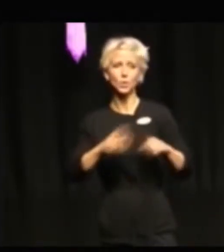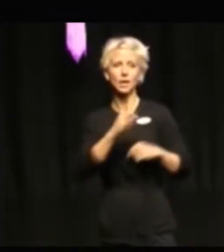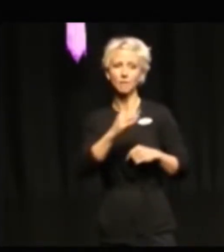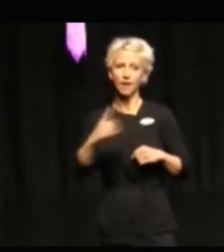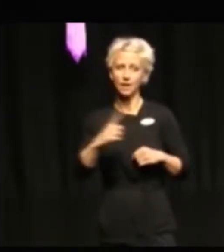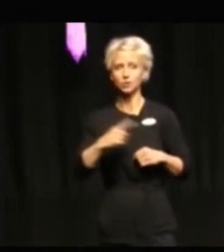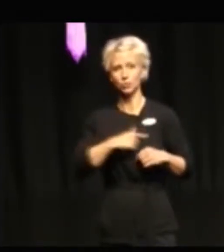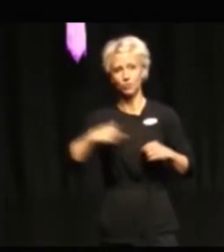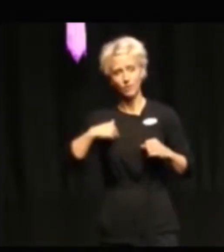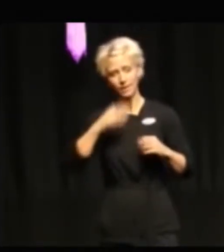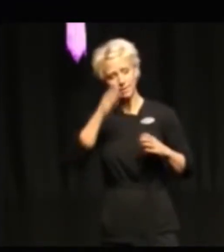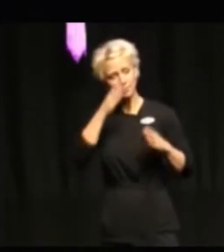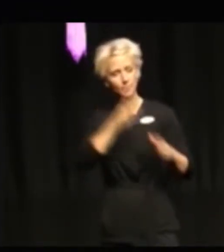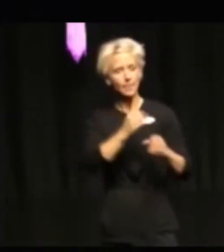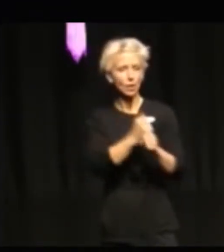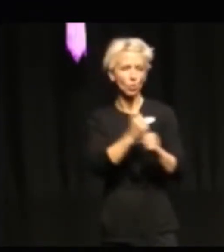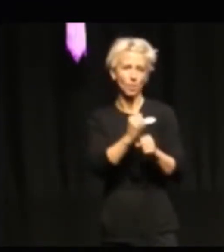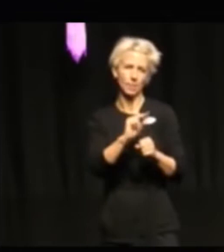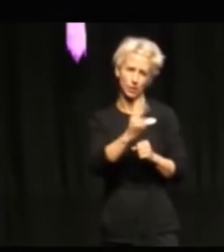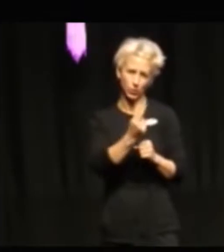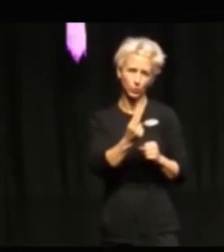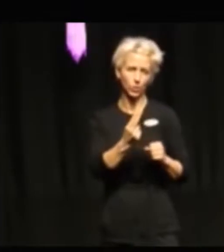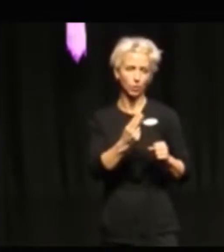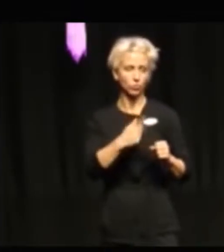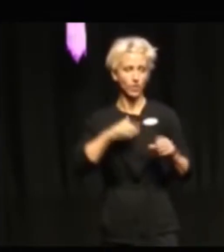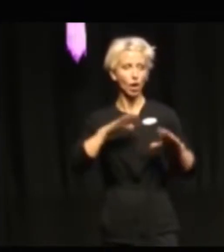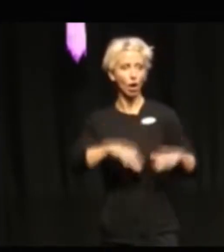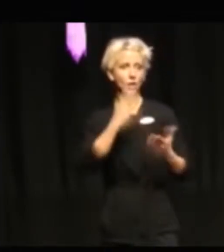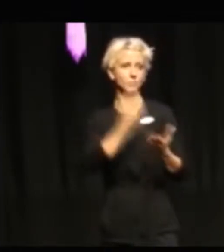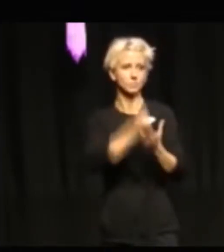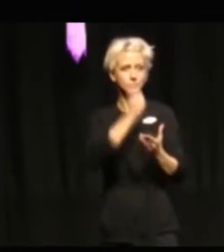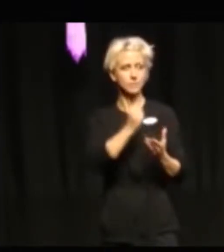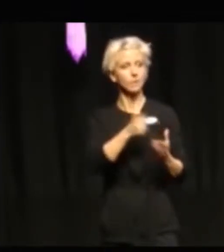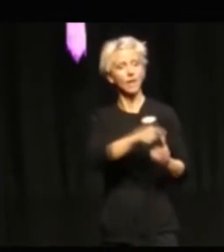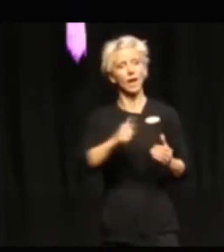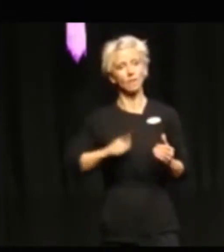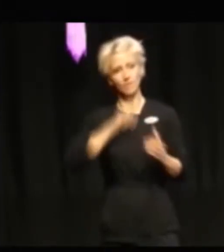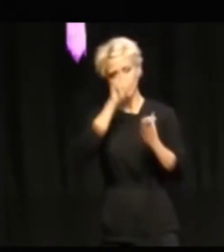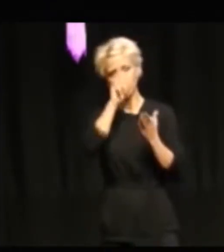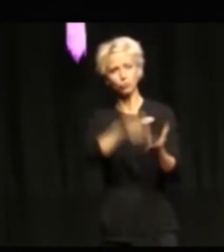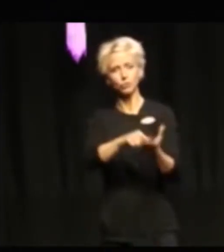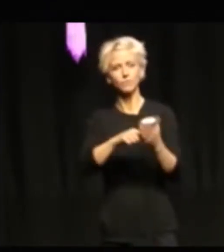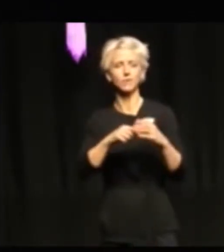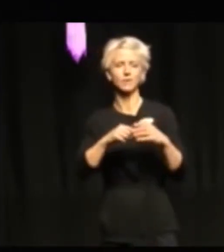to push for within the system for a